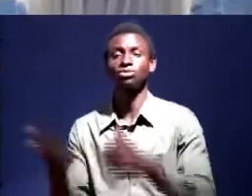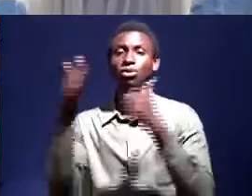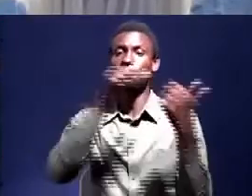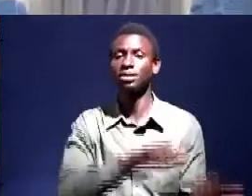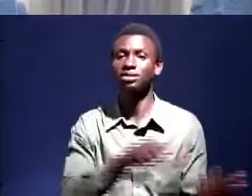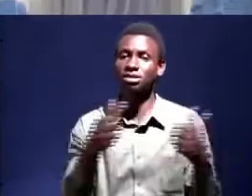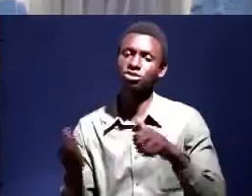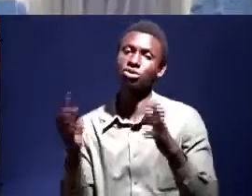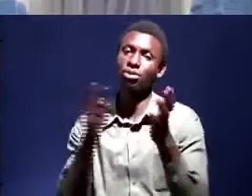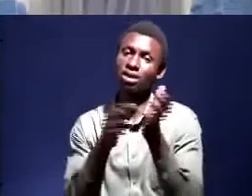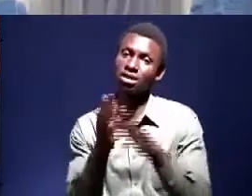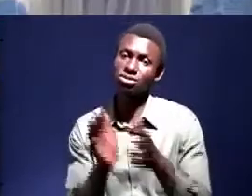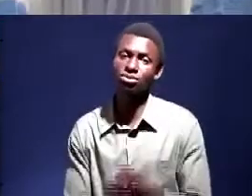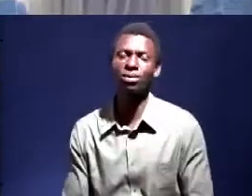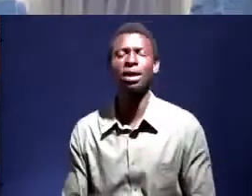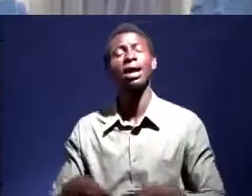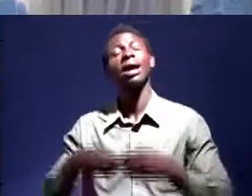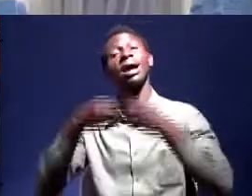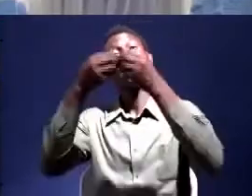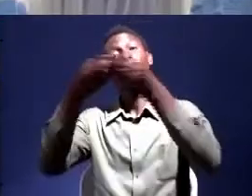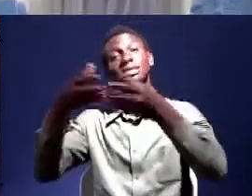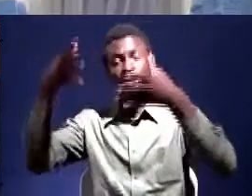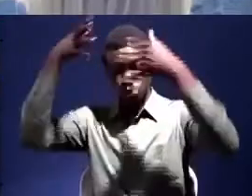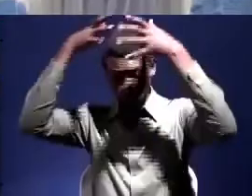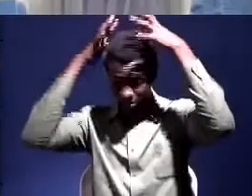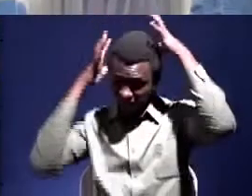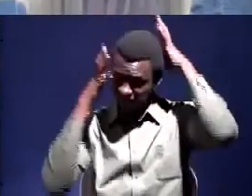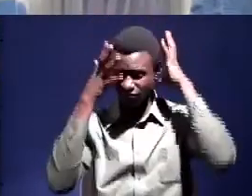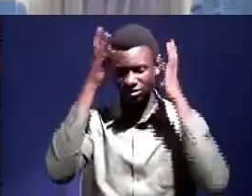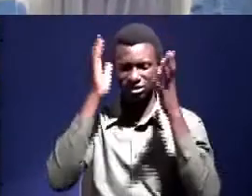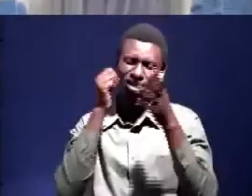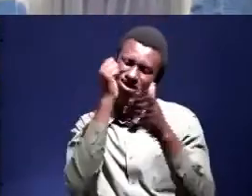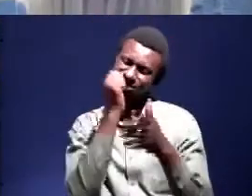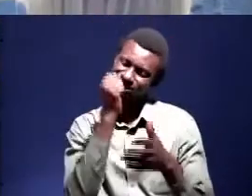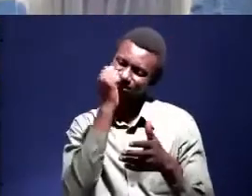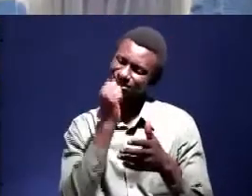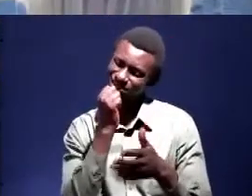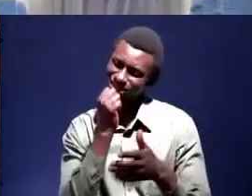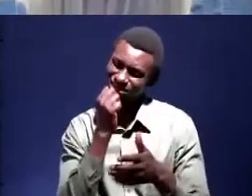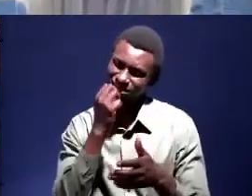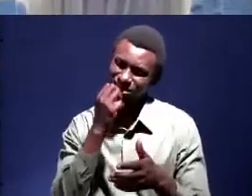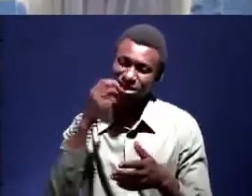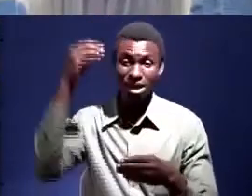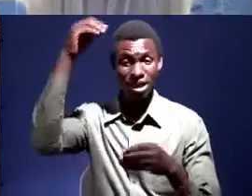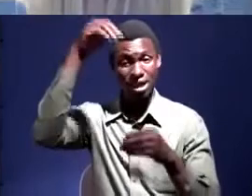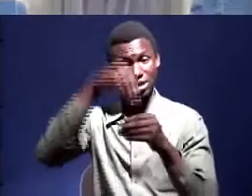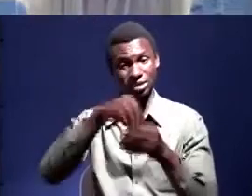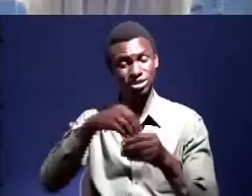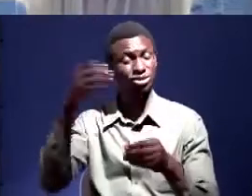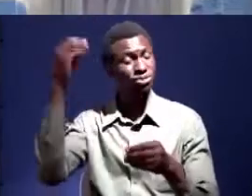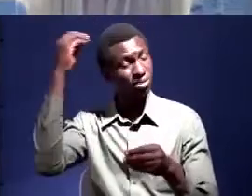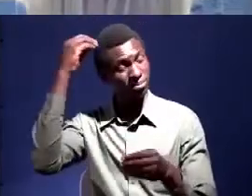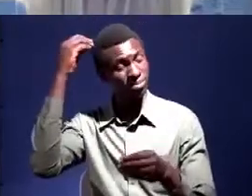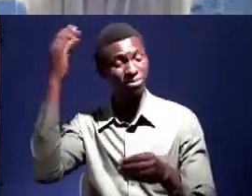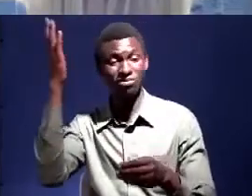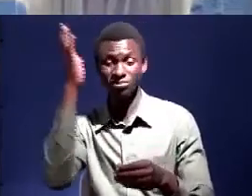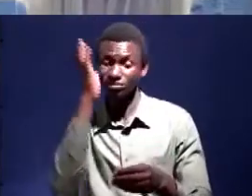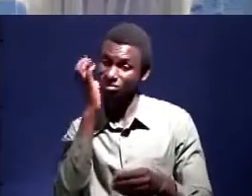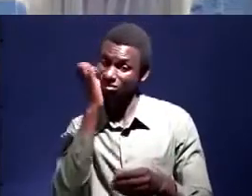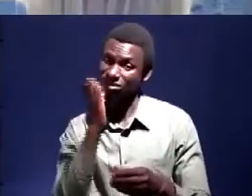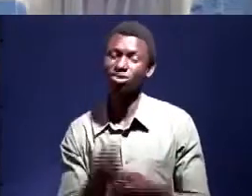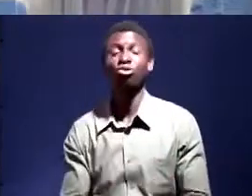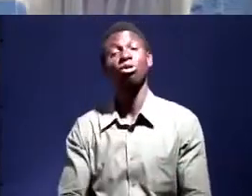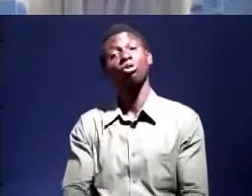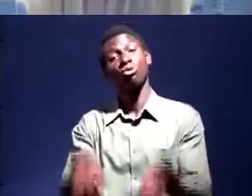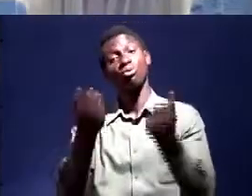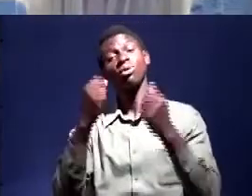power. Alitiwa mafuta kwa Roho Mtakatifu na kwa uweza. So when God gave you the Holy Spirit at baptism, hivyo Mungu alipokupatia Roho